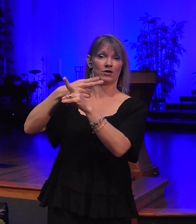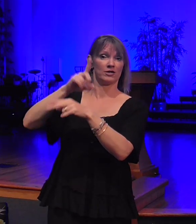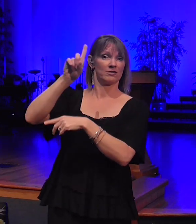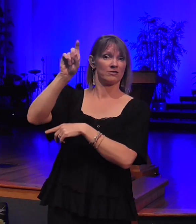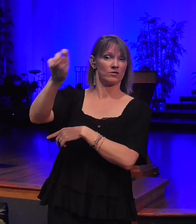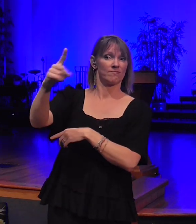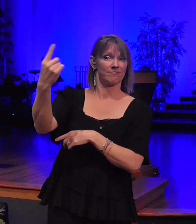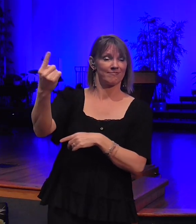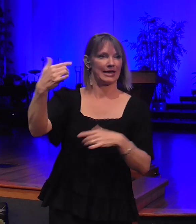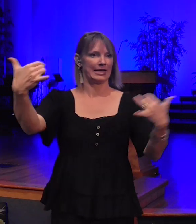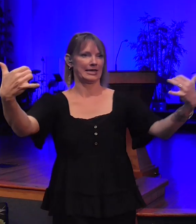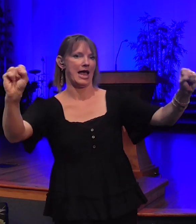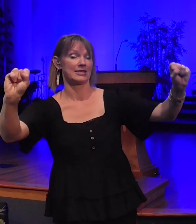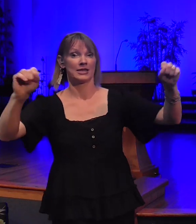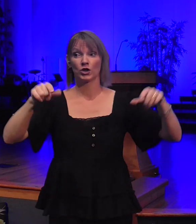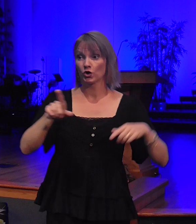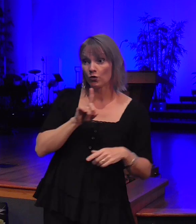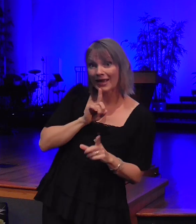Did you get an answer?